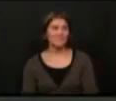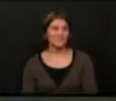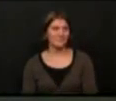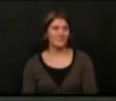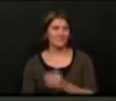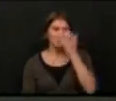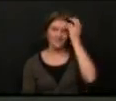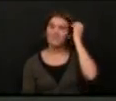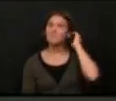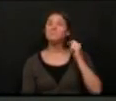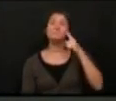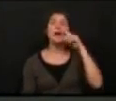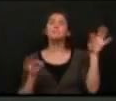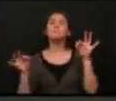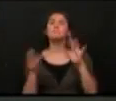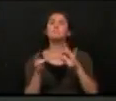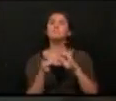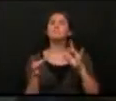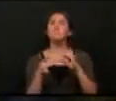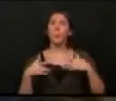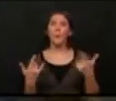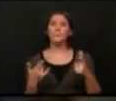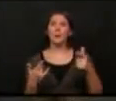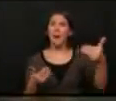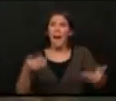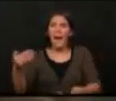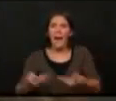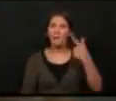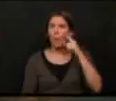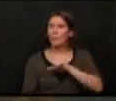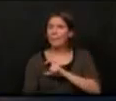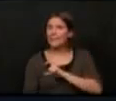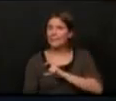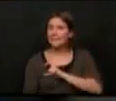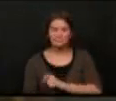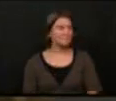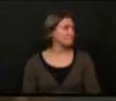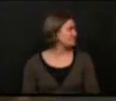Talk to us a little bit about the hires that we're looking to make the police department.